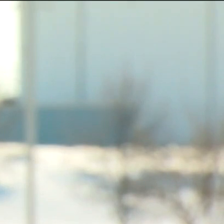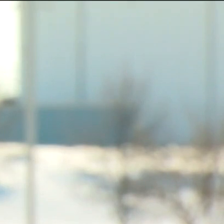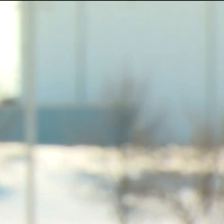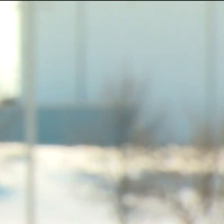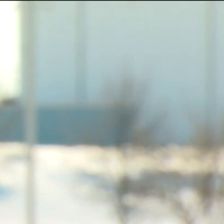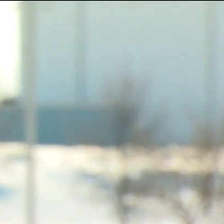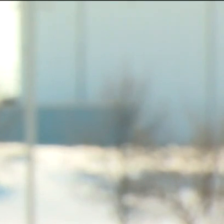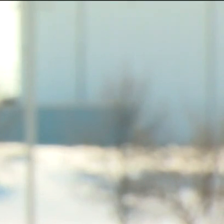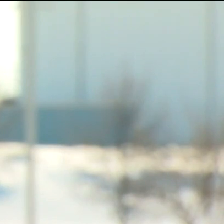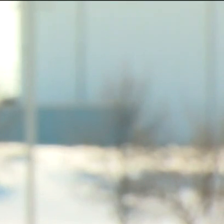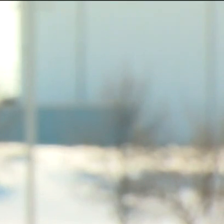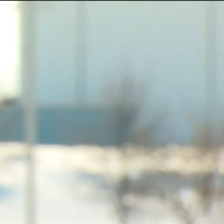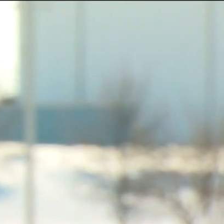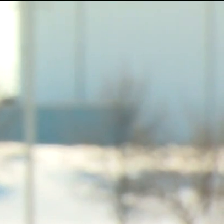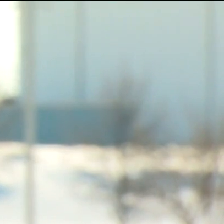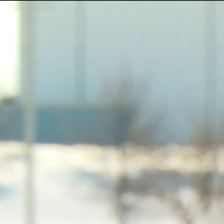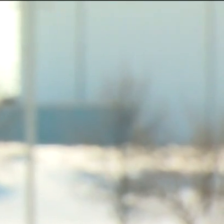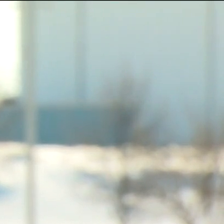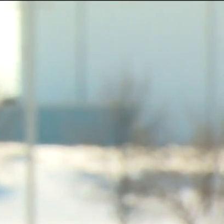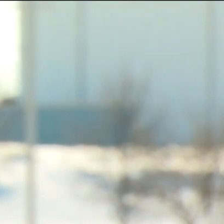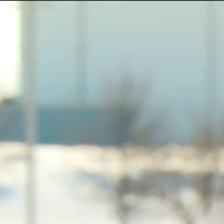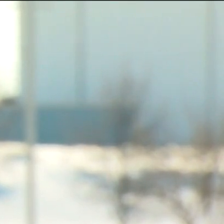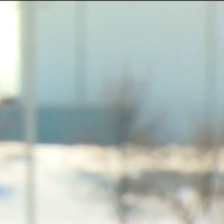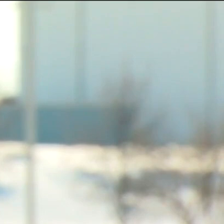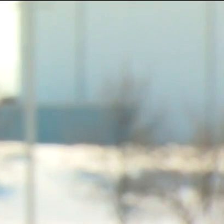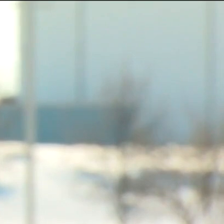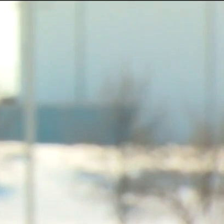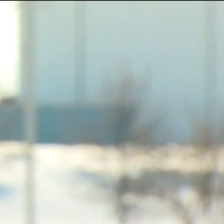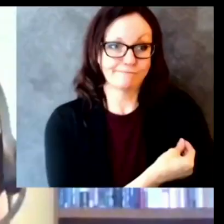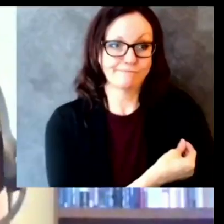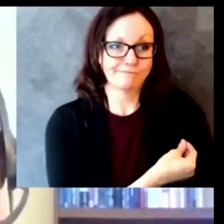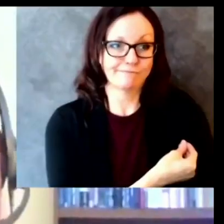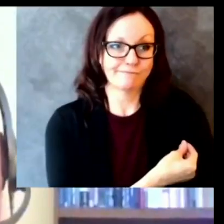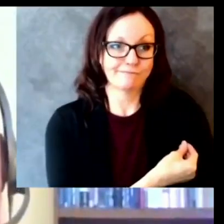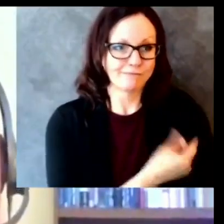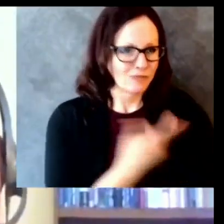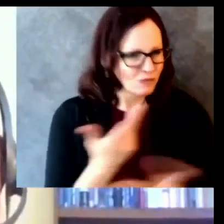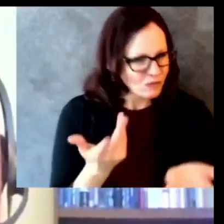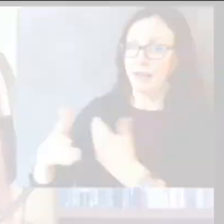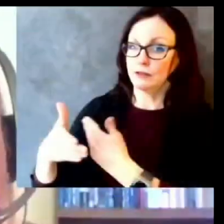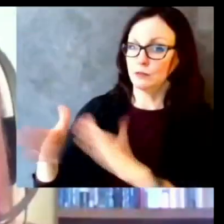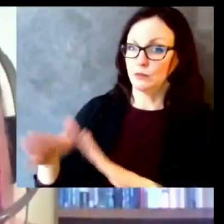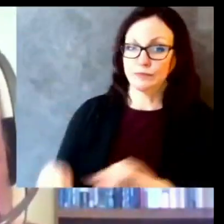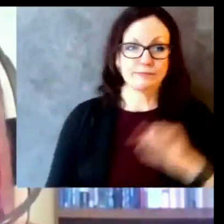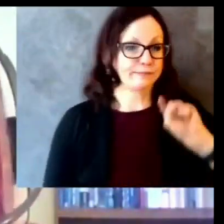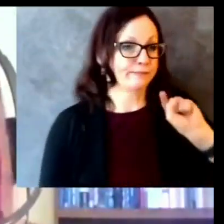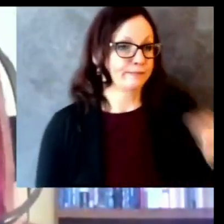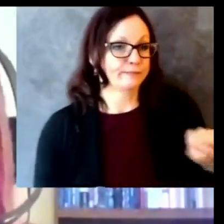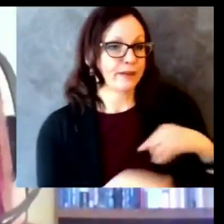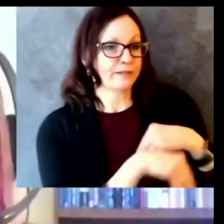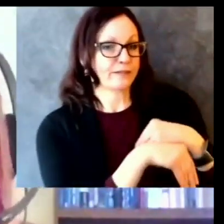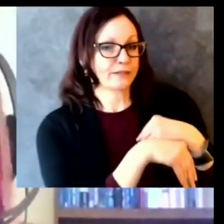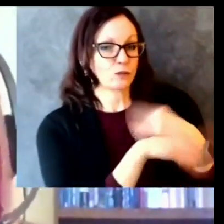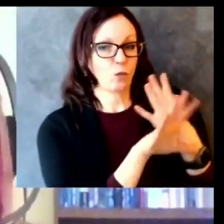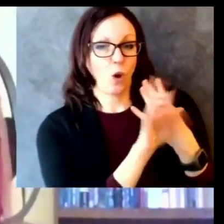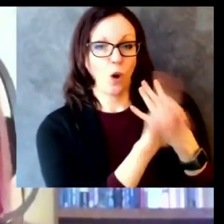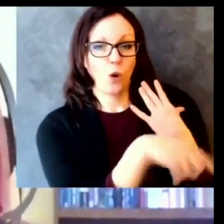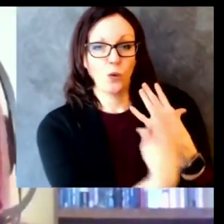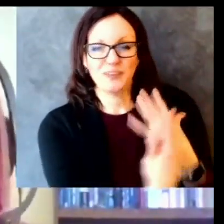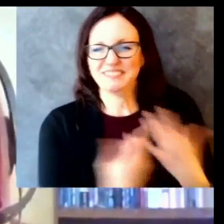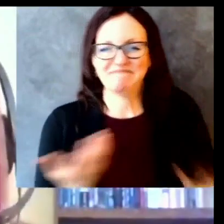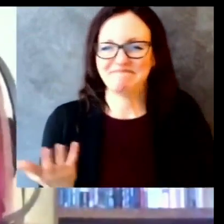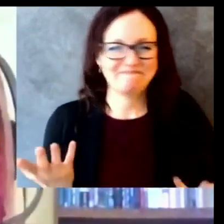education for the kids should take priority over those that are still in their living rooms. We did receive that letter, and I also have received